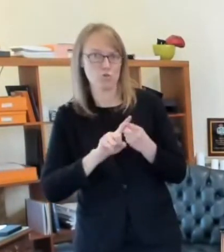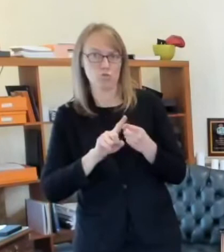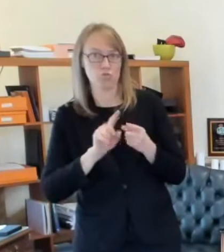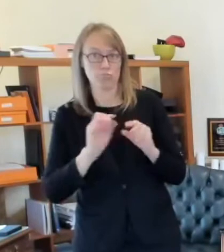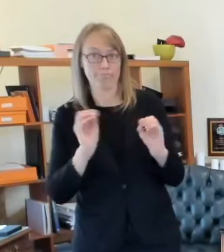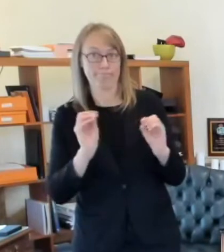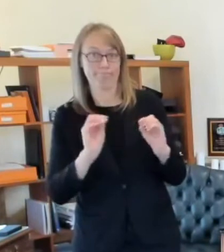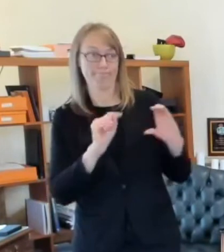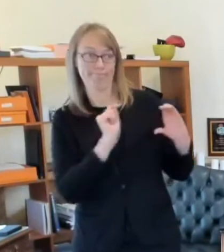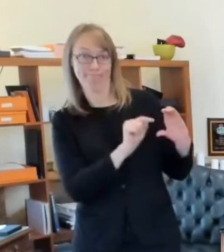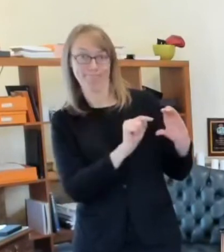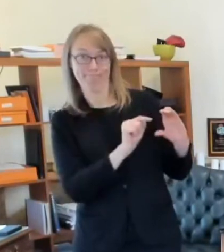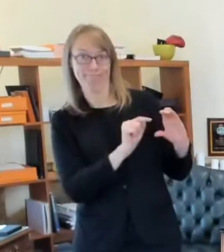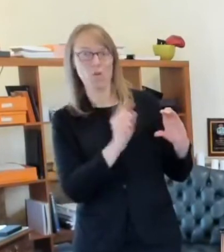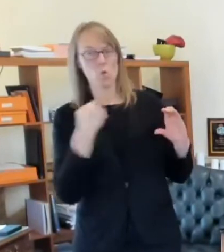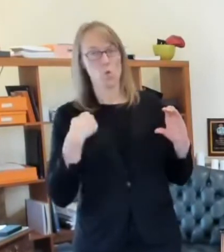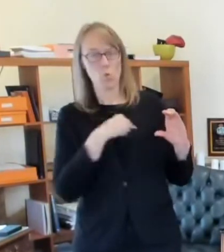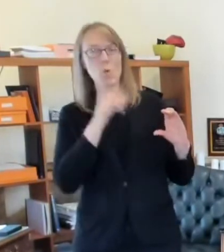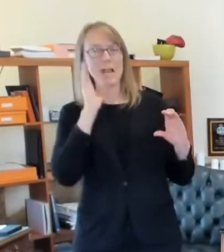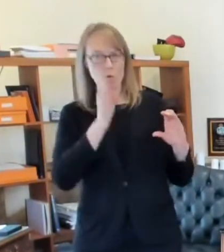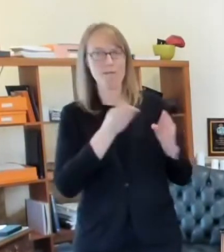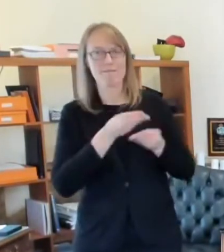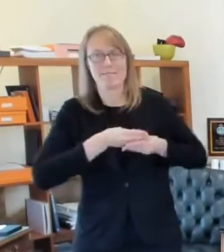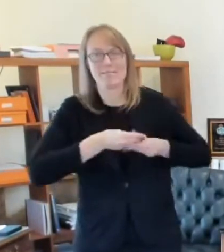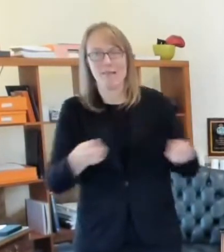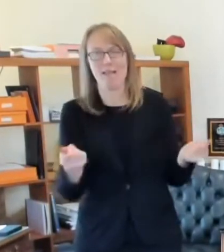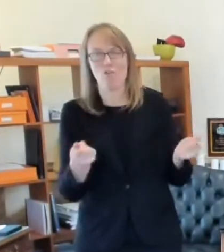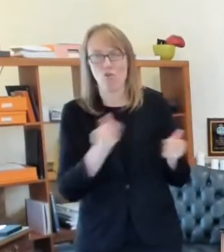every dollar of our CARES Act money.